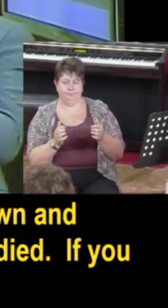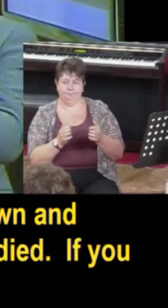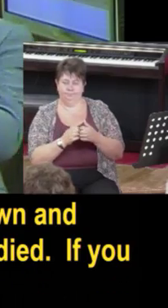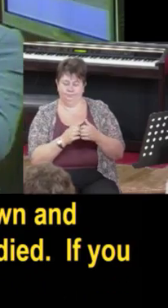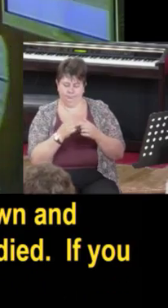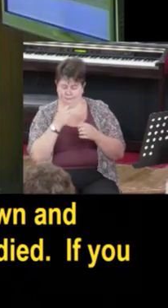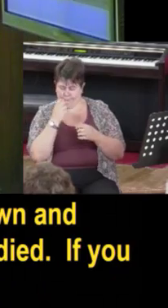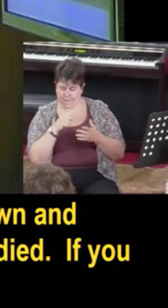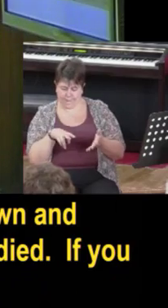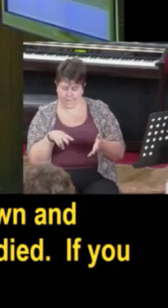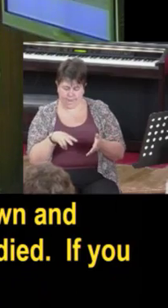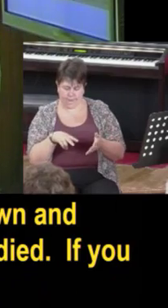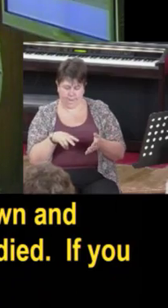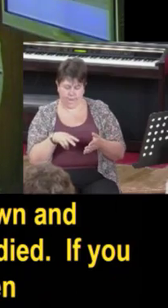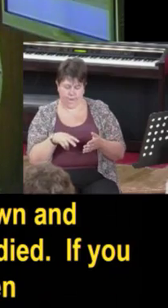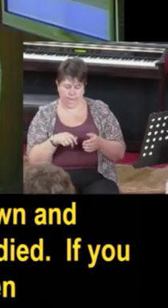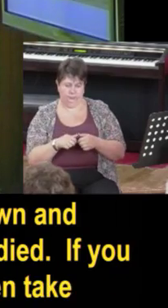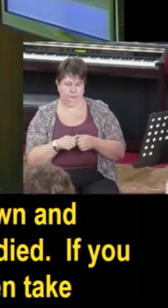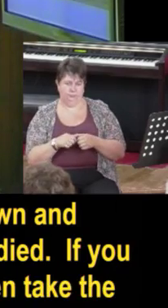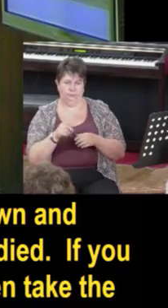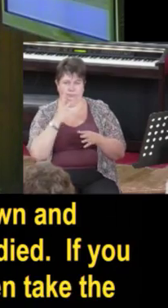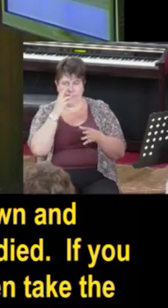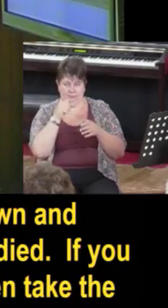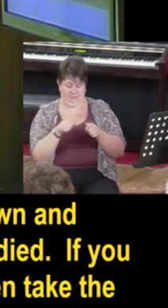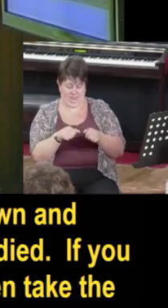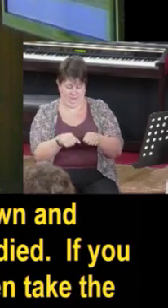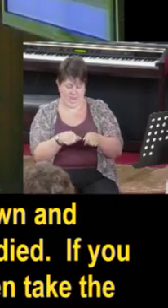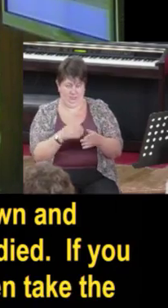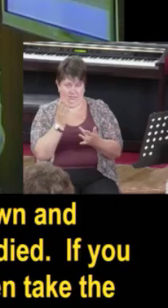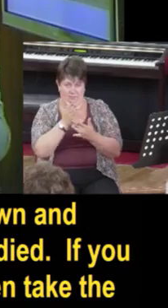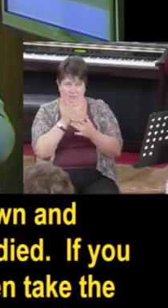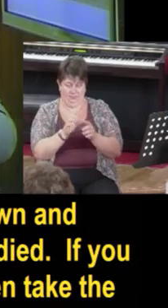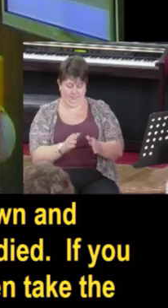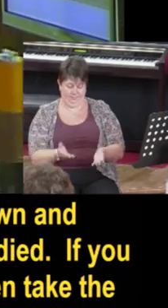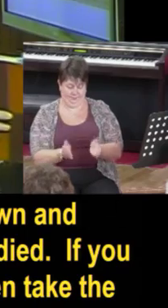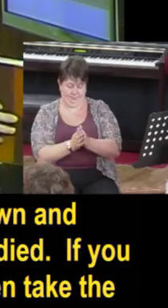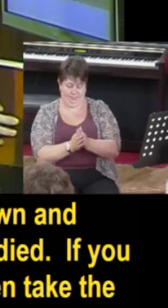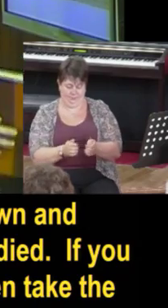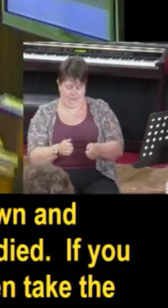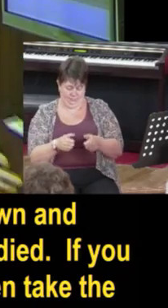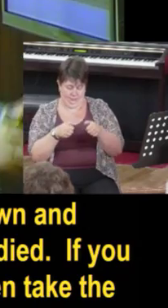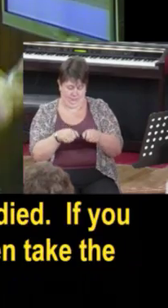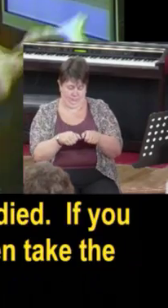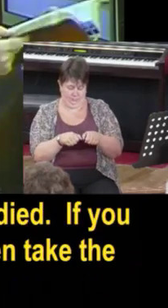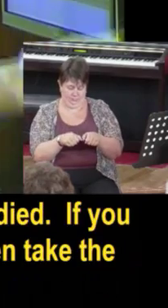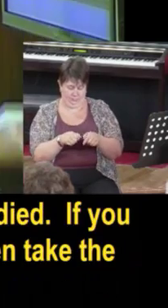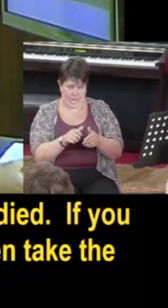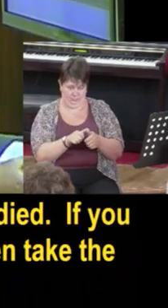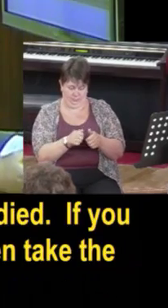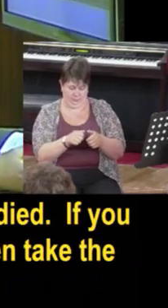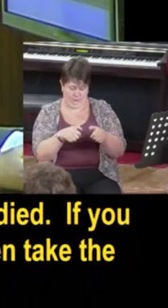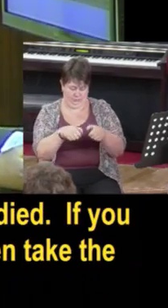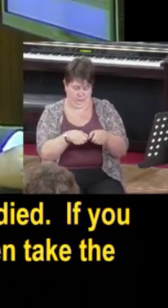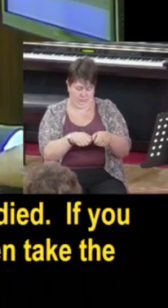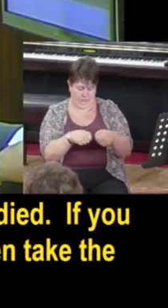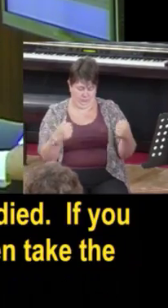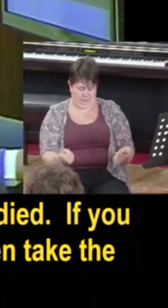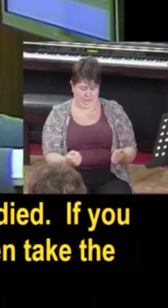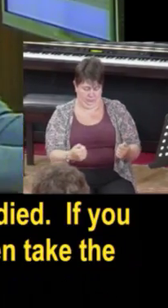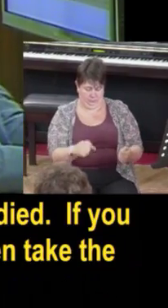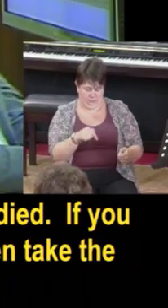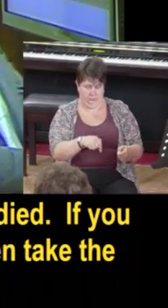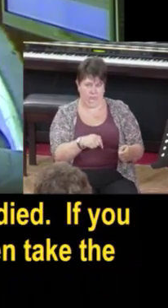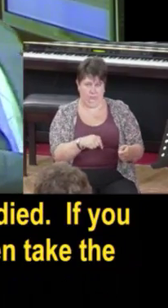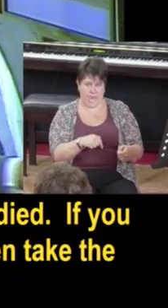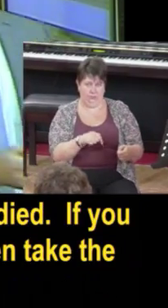to take your Bible, stick your thumbs in roughly in the middle of the pages there, and open it up, and you're